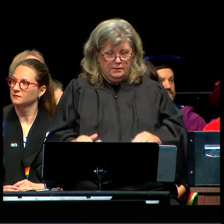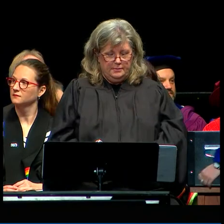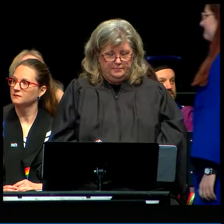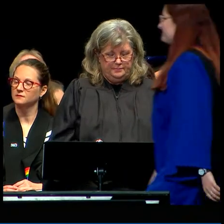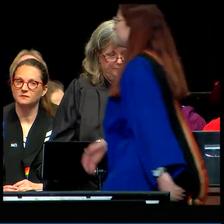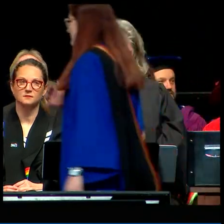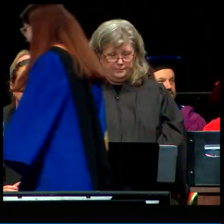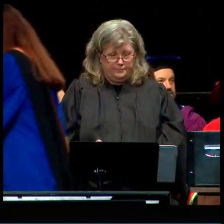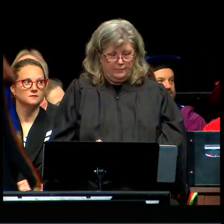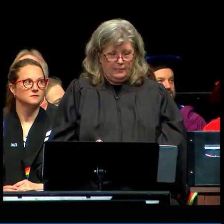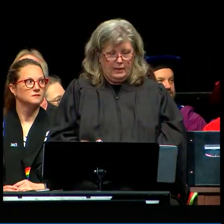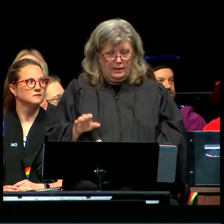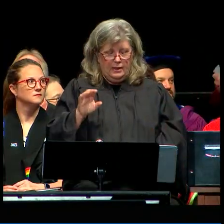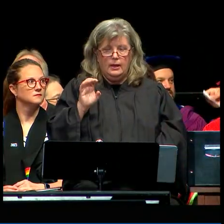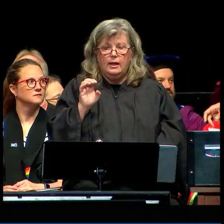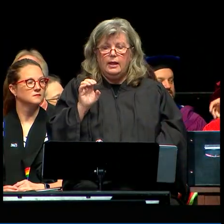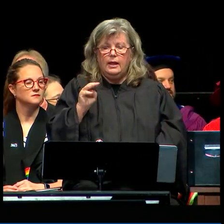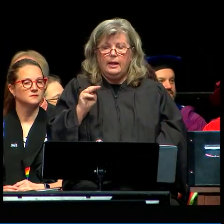Emily Nagoski.